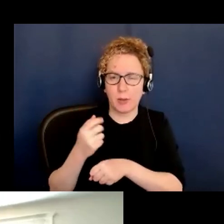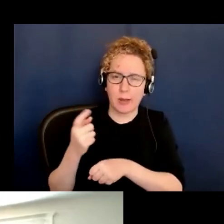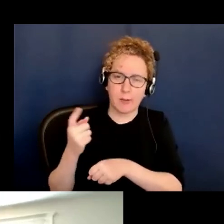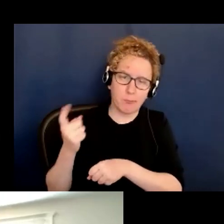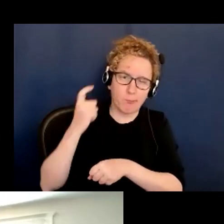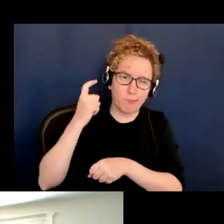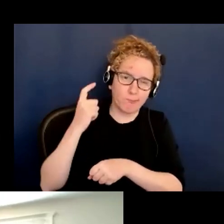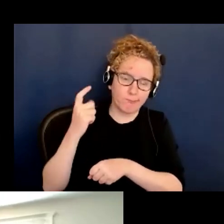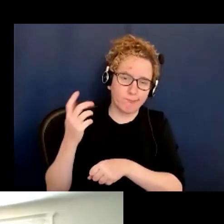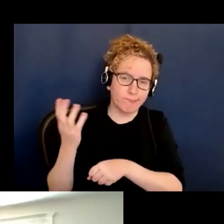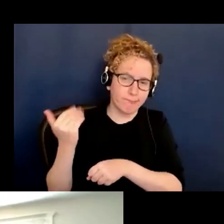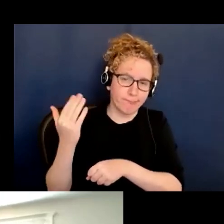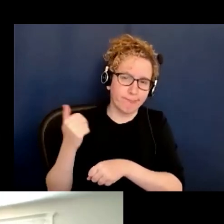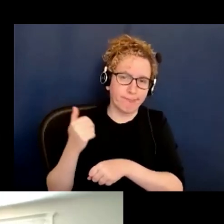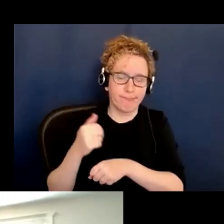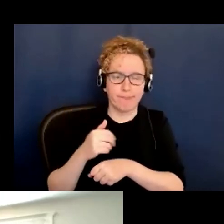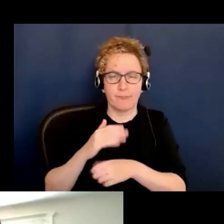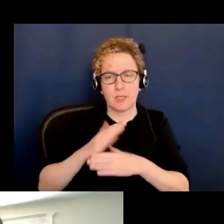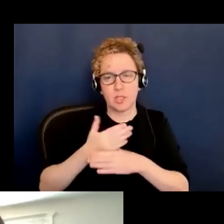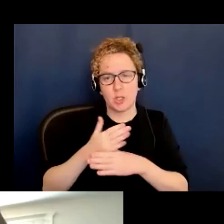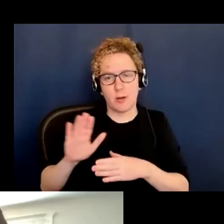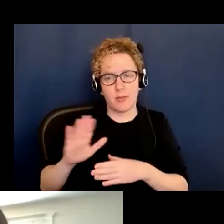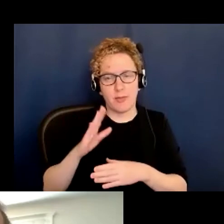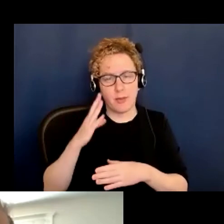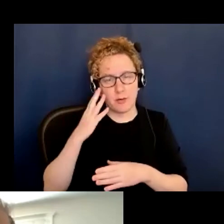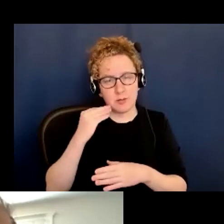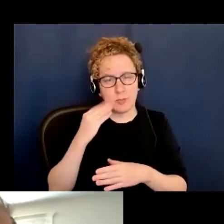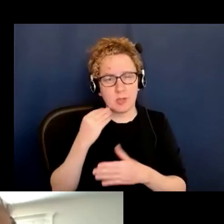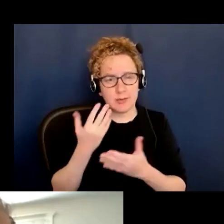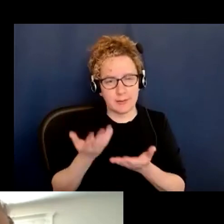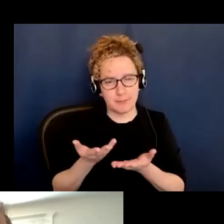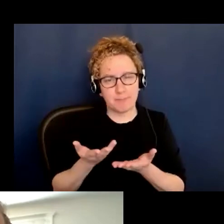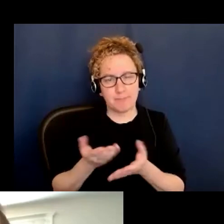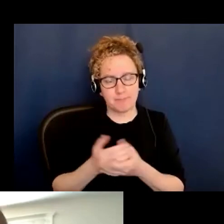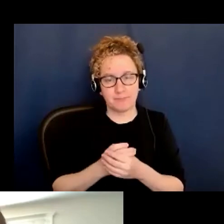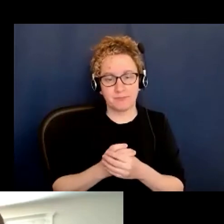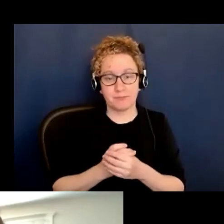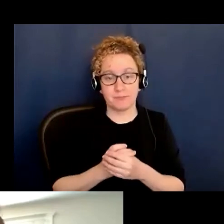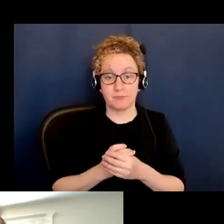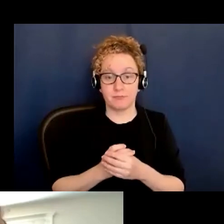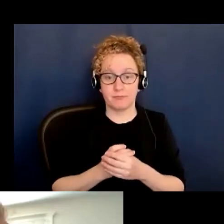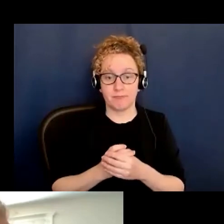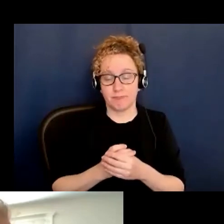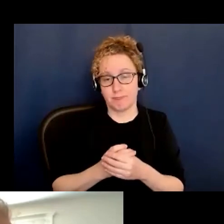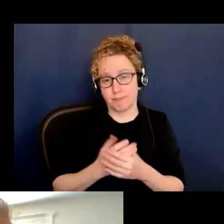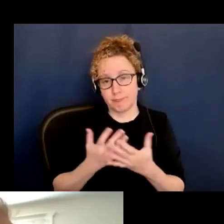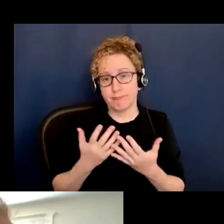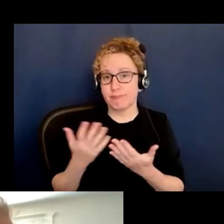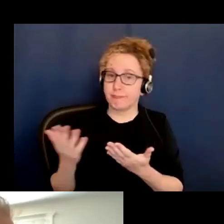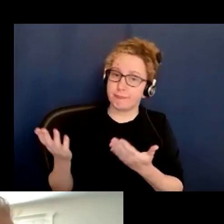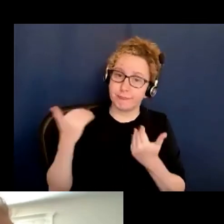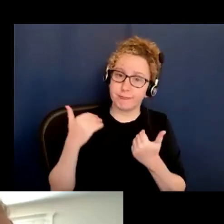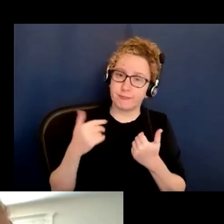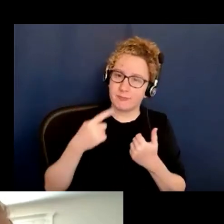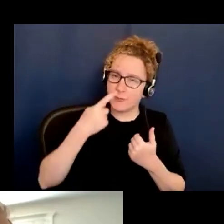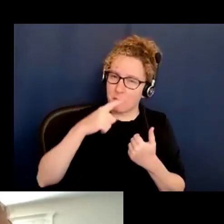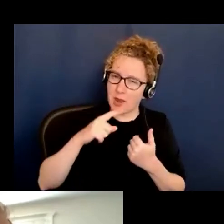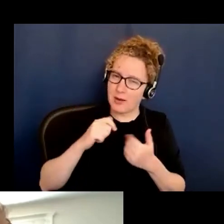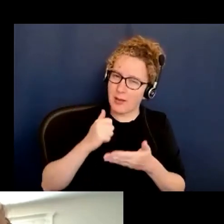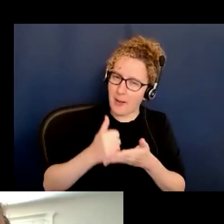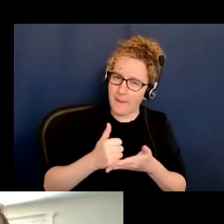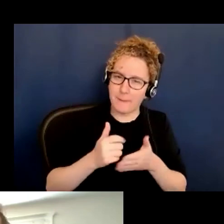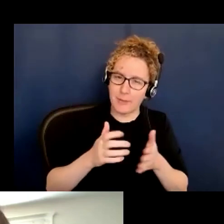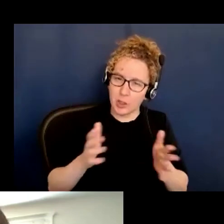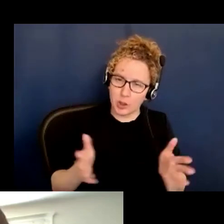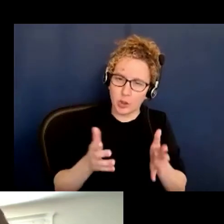for to share their experiences, and we could draw upon them to kind of encourage other people, like, hey, look,